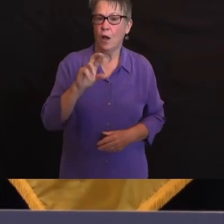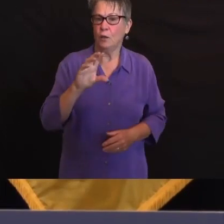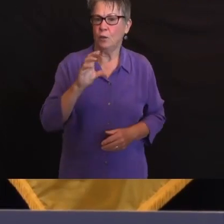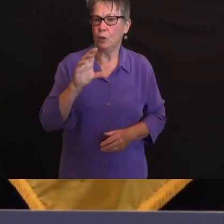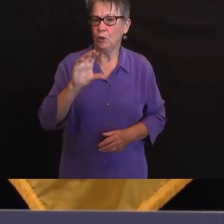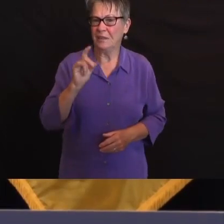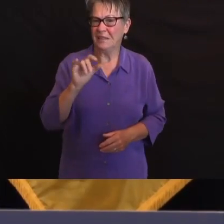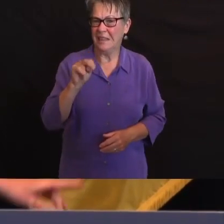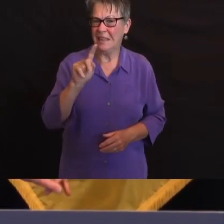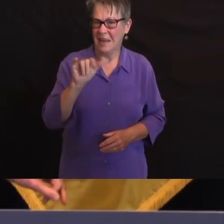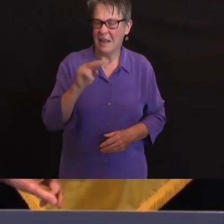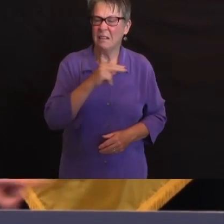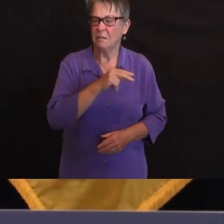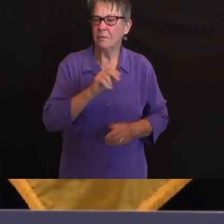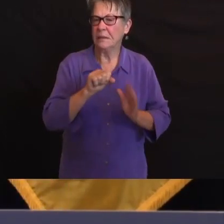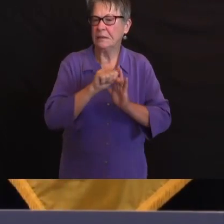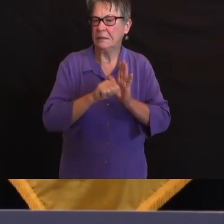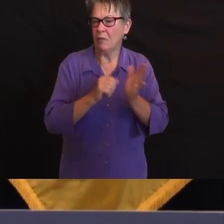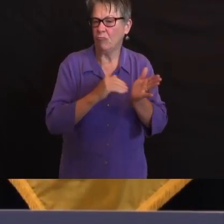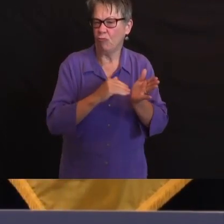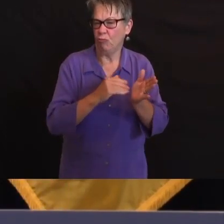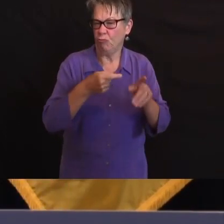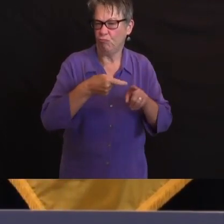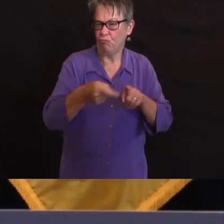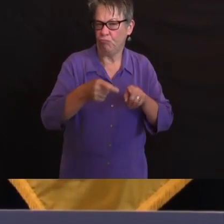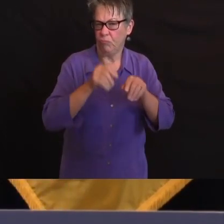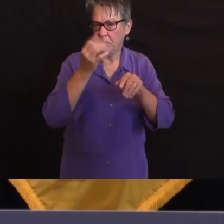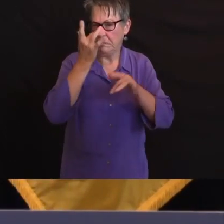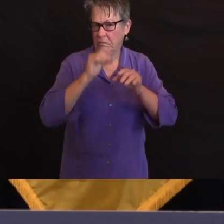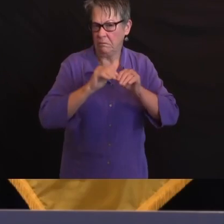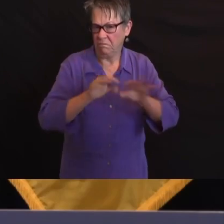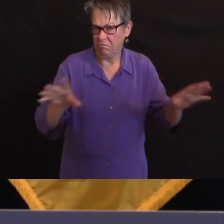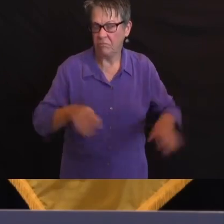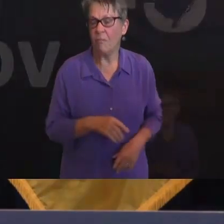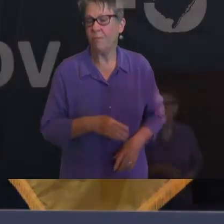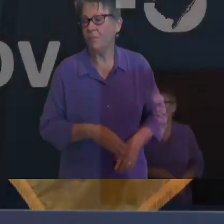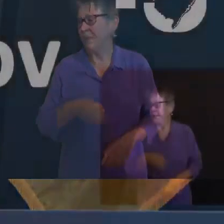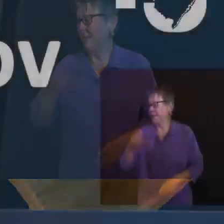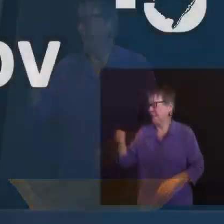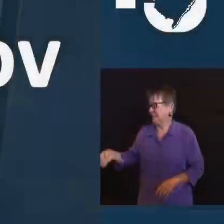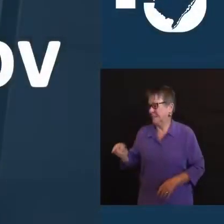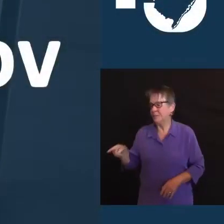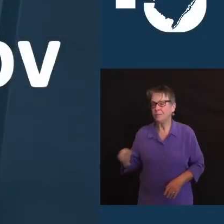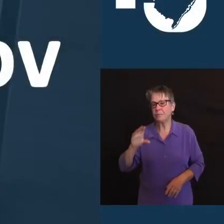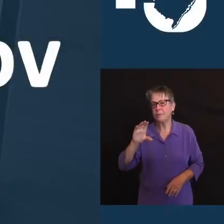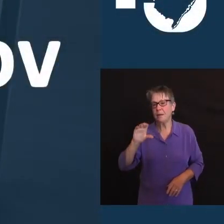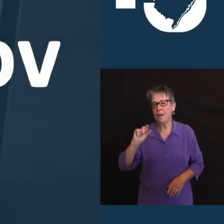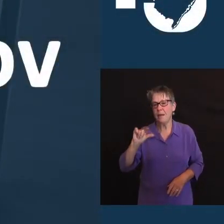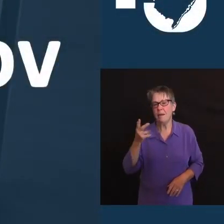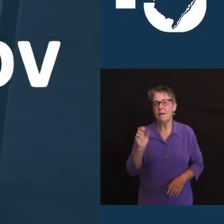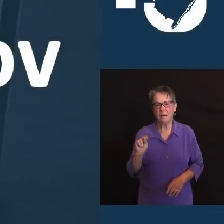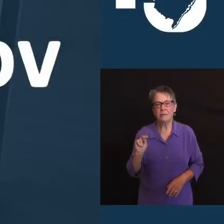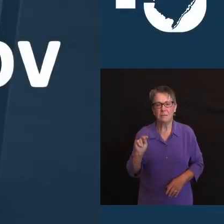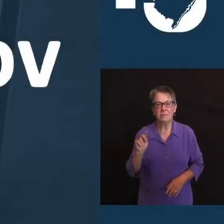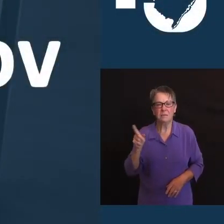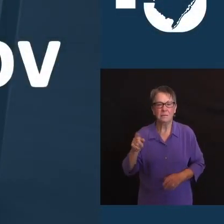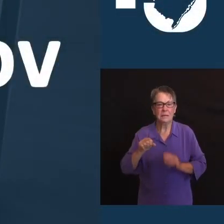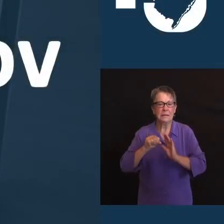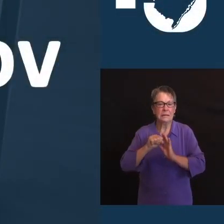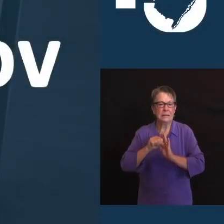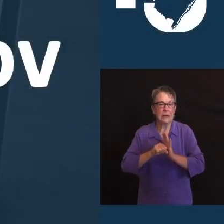both for being here. Guy to my left needs no introduction, the Superintendent of the State Police, Colonel Pat Callahan. We have the Director of the Office of Homeland Security